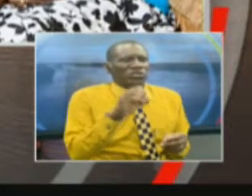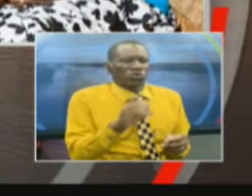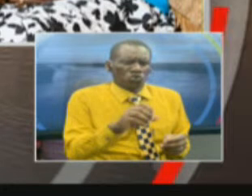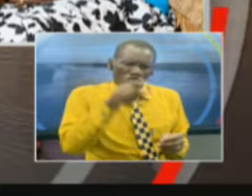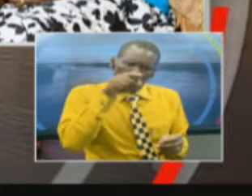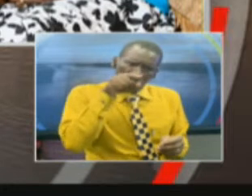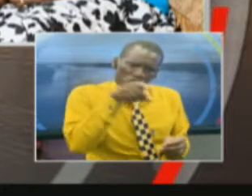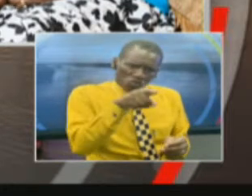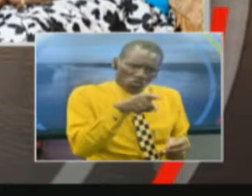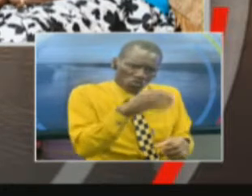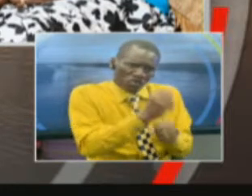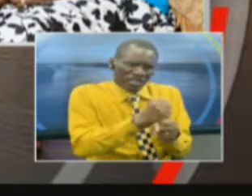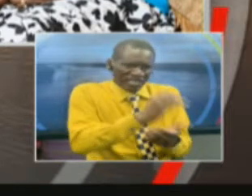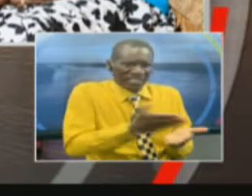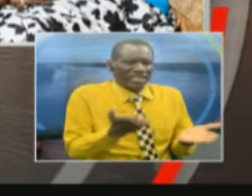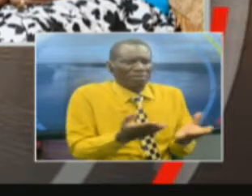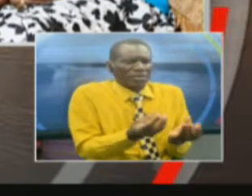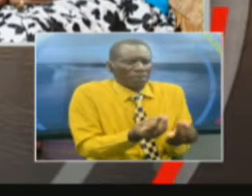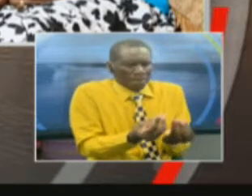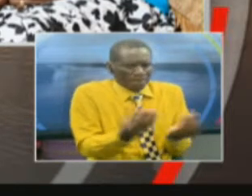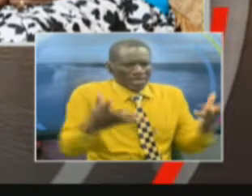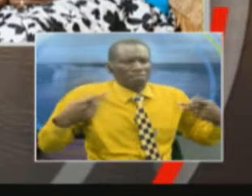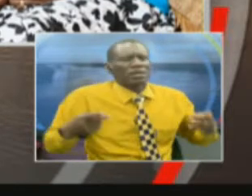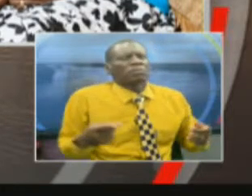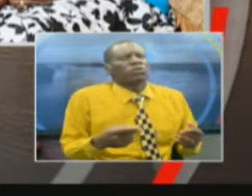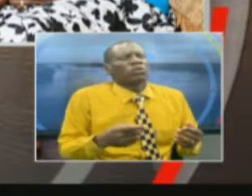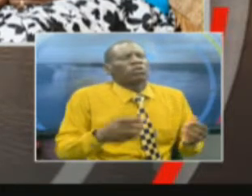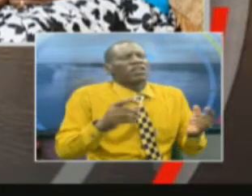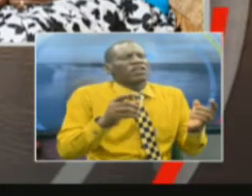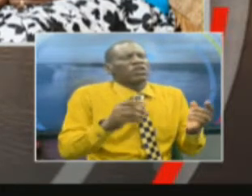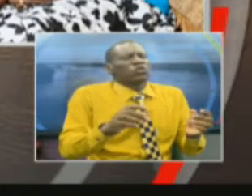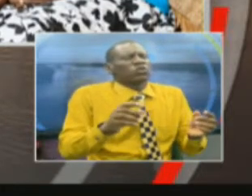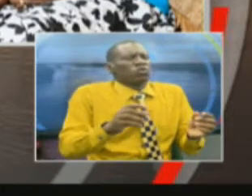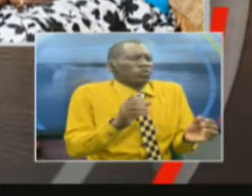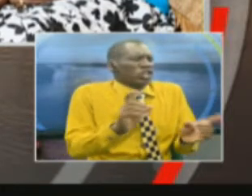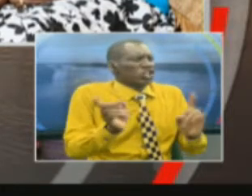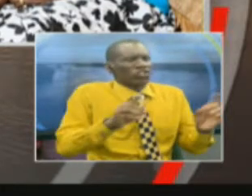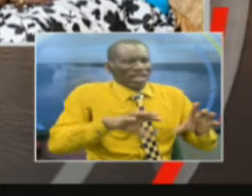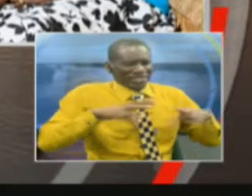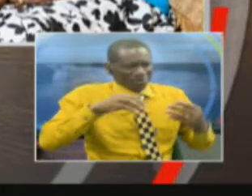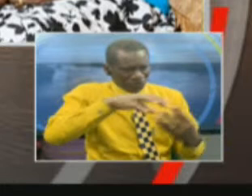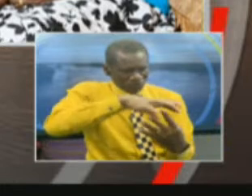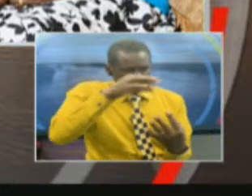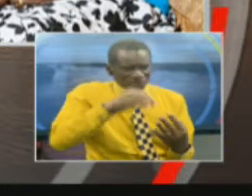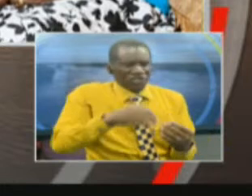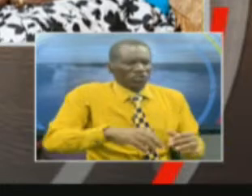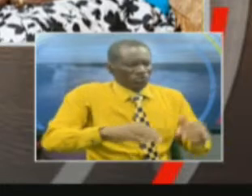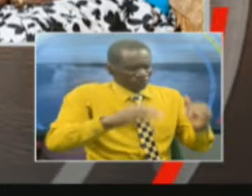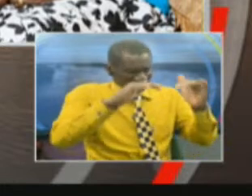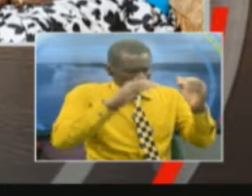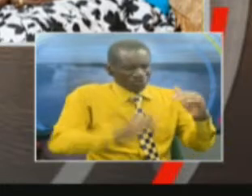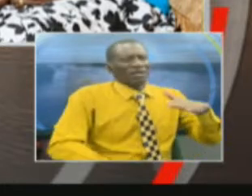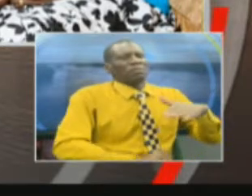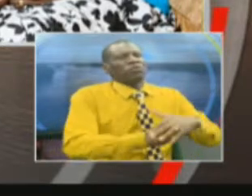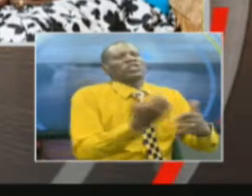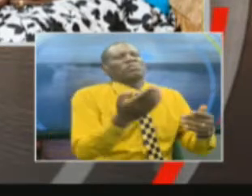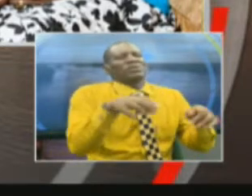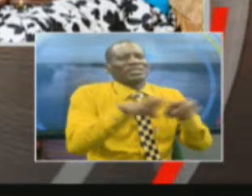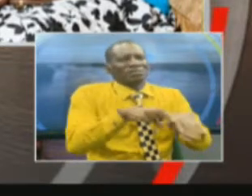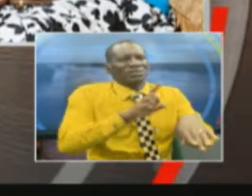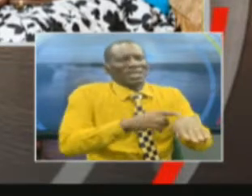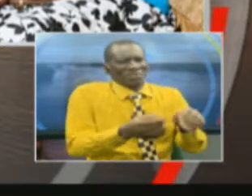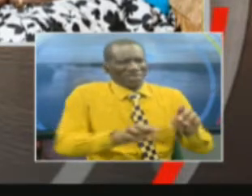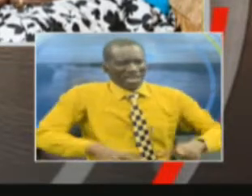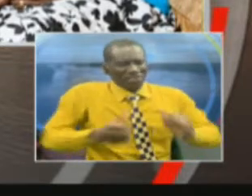you did something that most people wouldn't or choose not to. You stuck with him even as life was changing